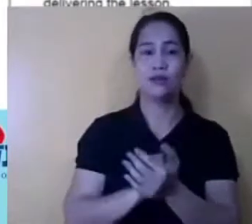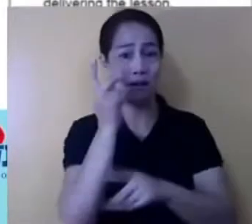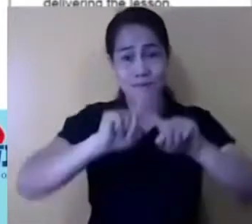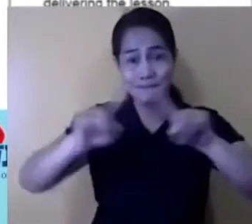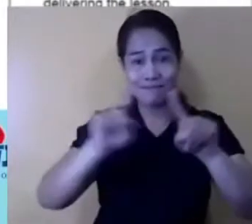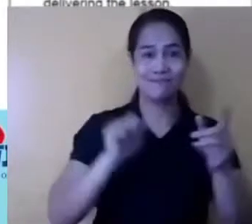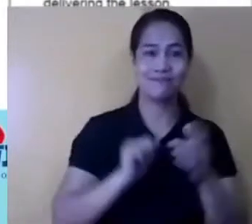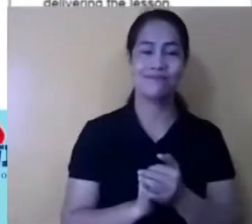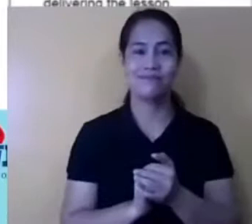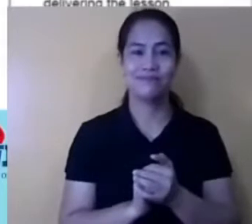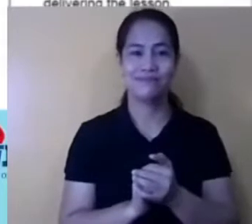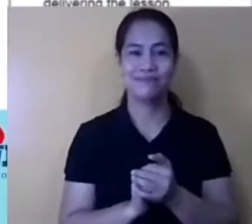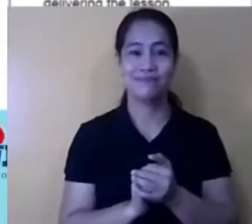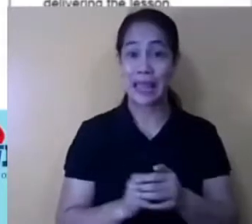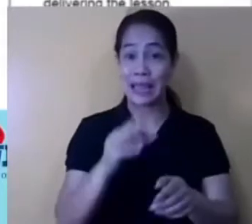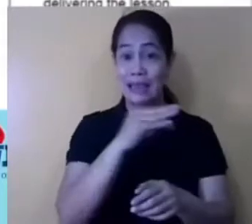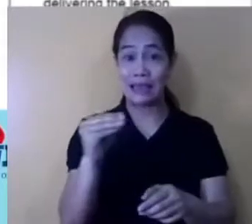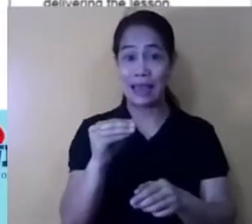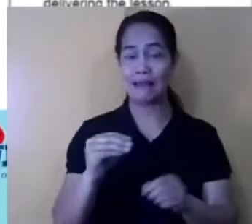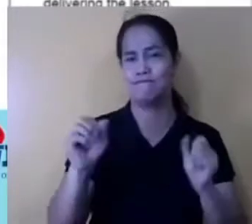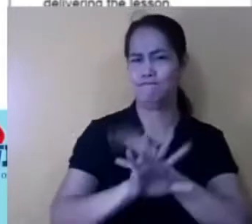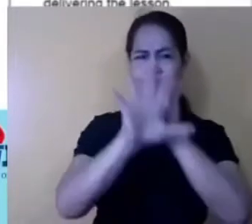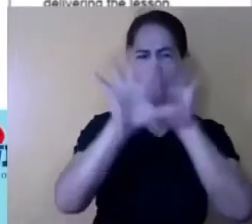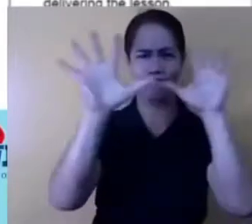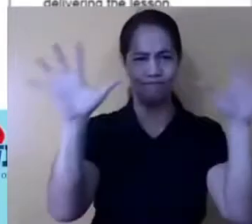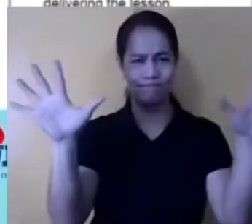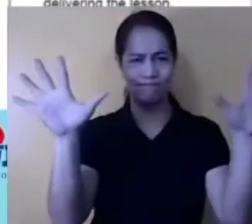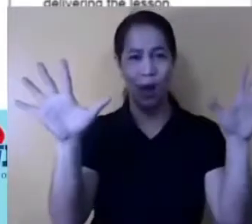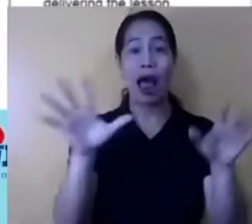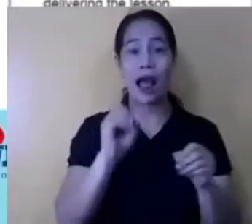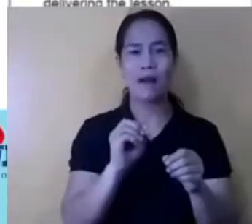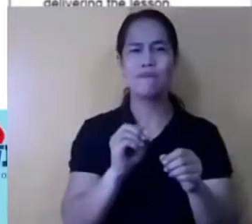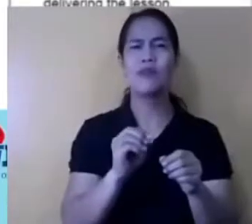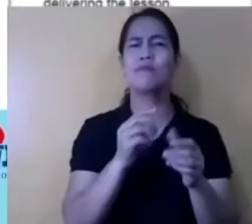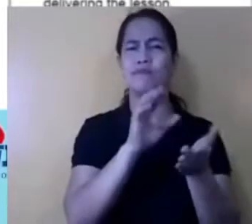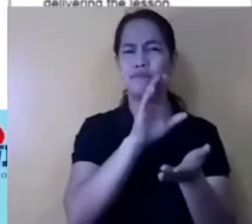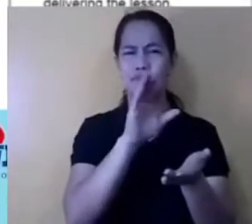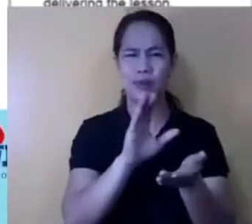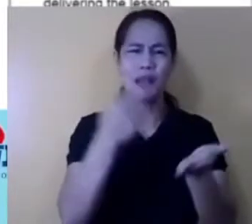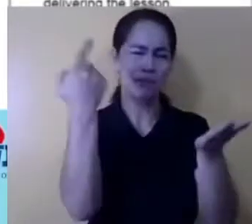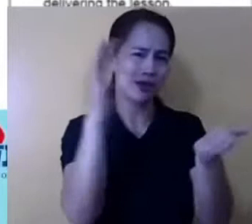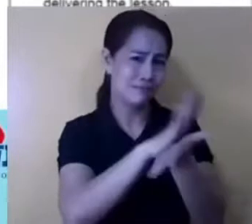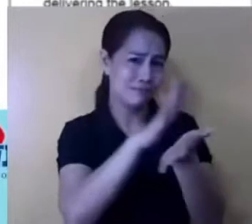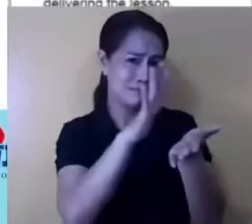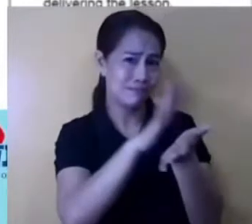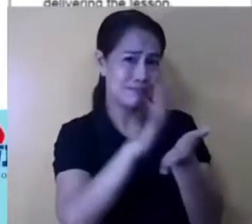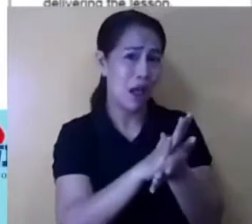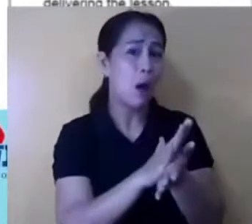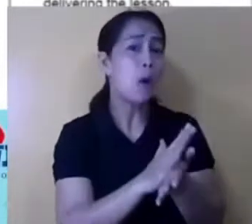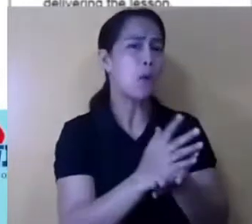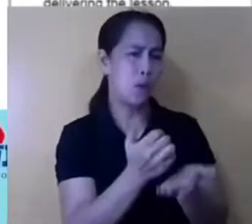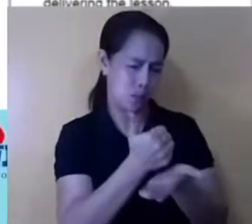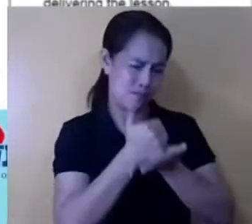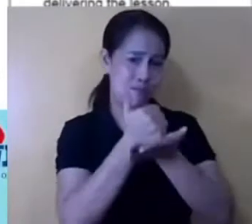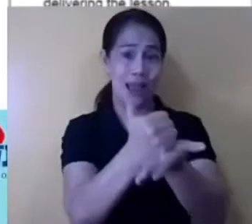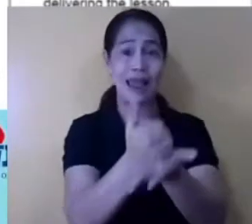differences. And the clarifications at the bottom part of this document will help us understand what